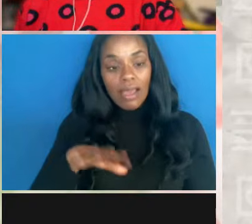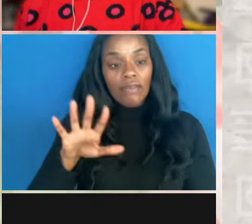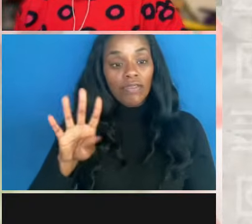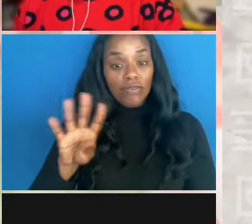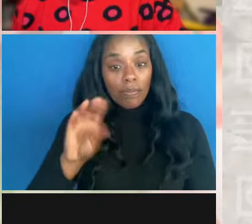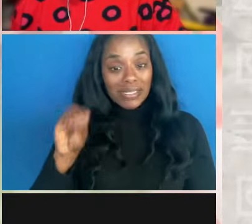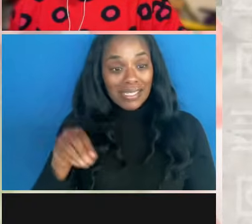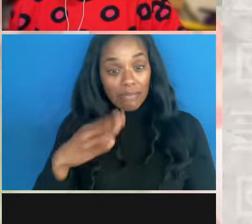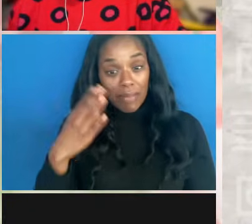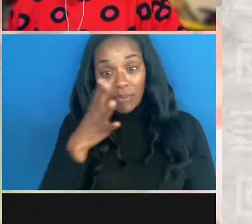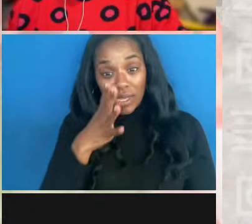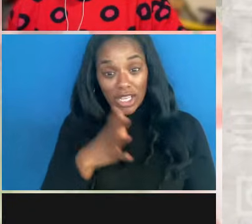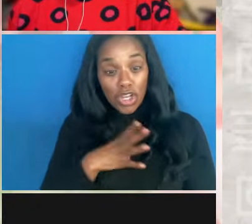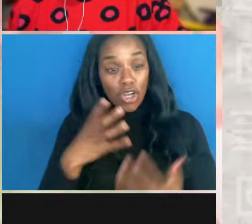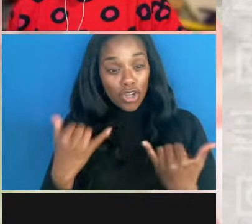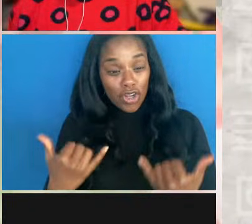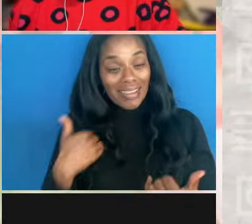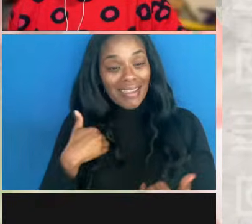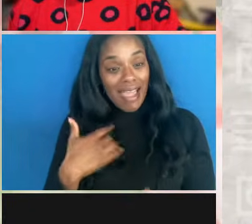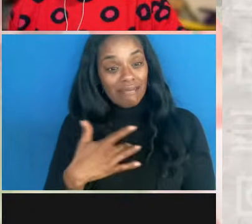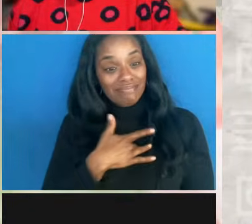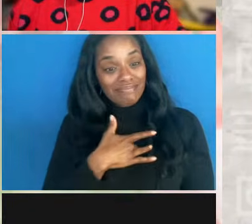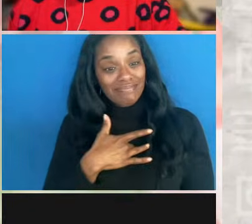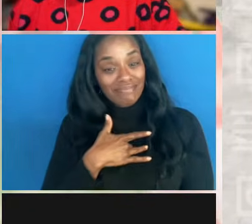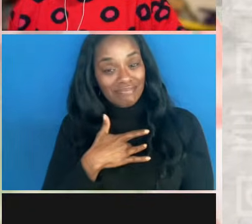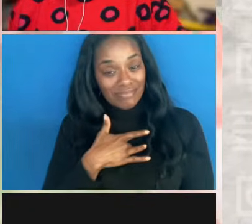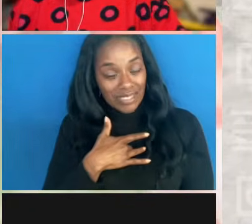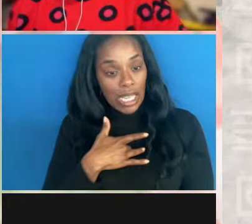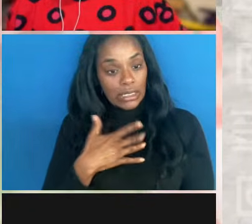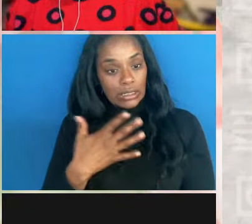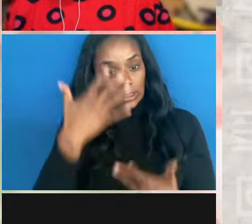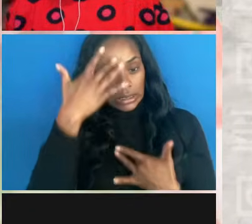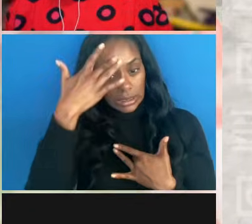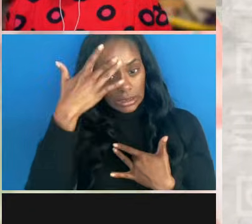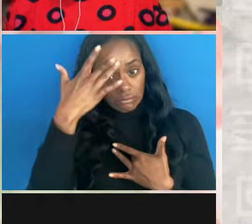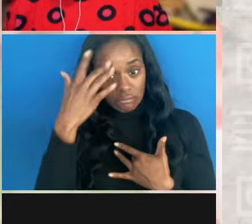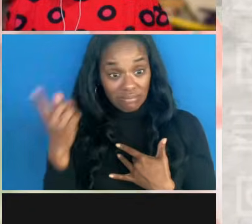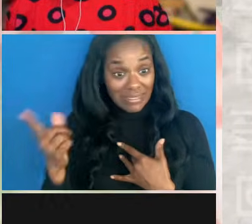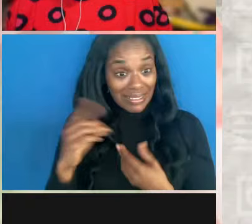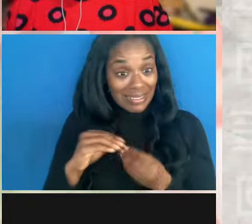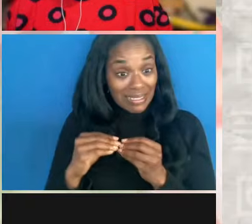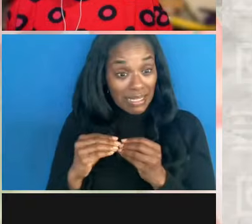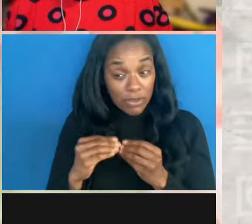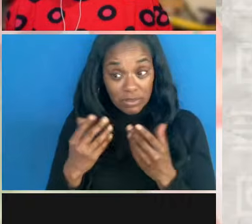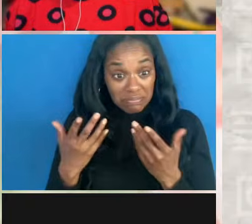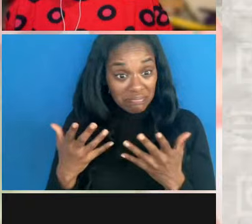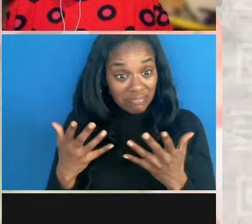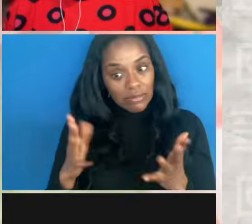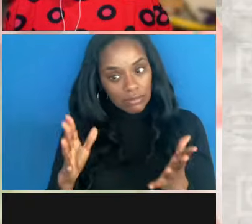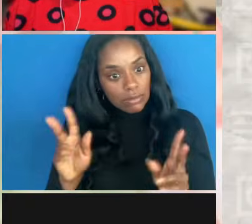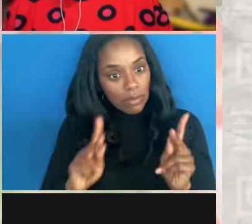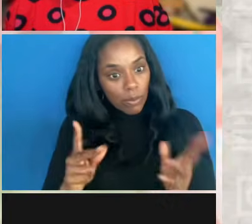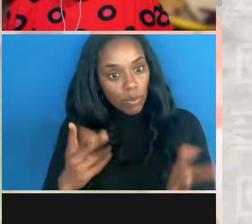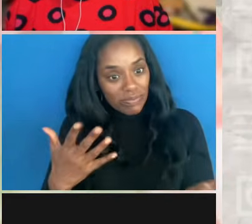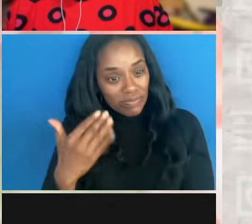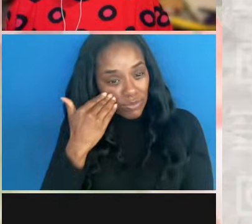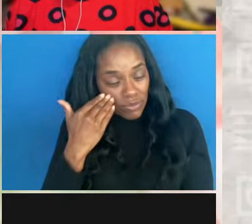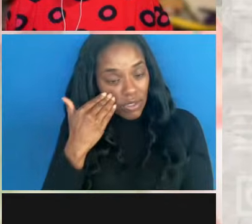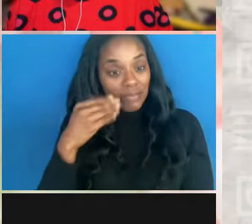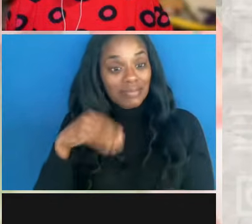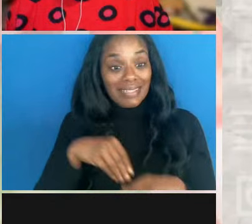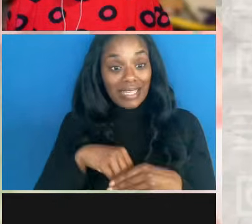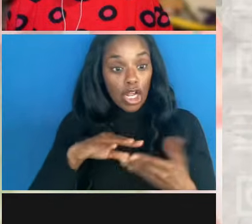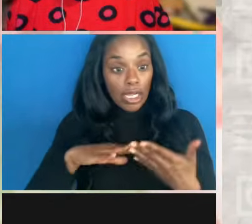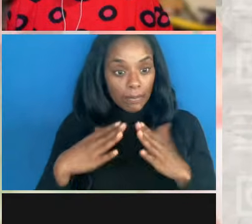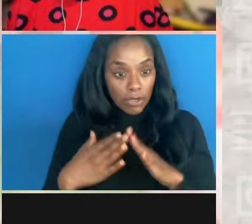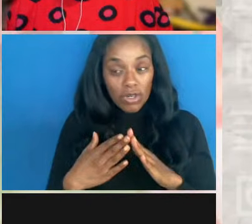have cardiovascular disease. And these aren't just numbers. These are people we know. These are people in our community. These are our neighbors,